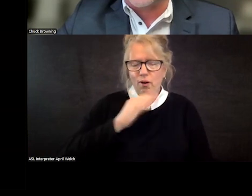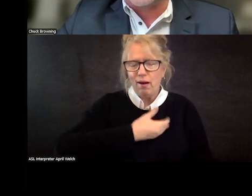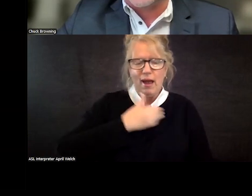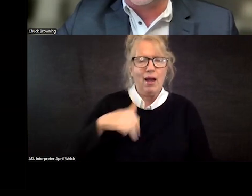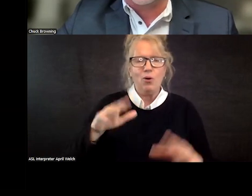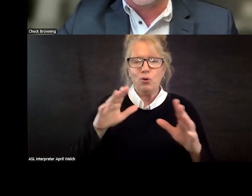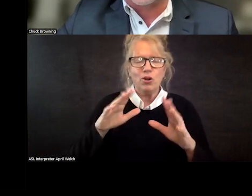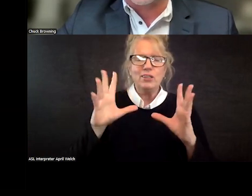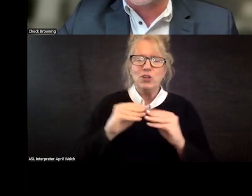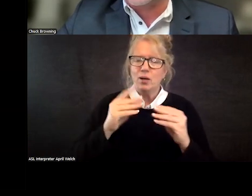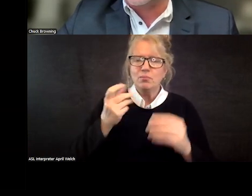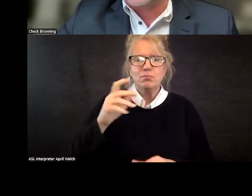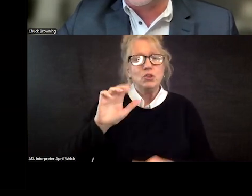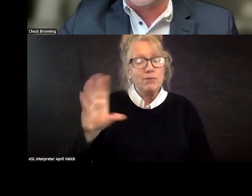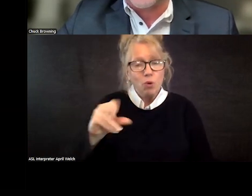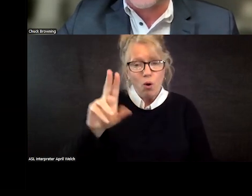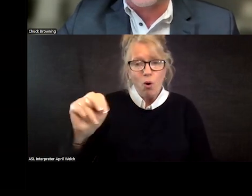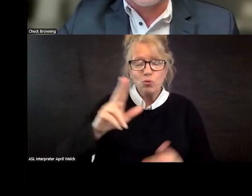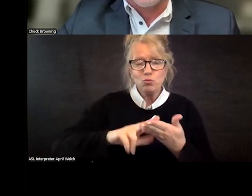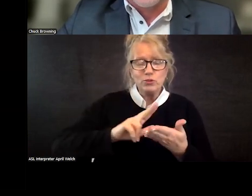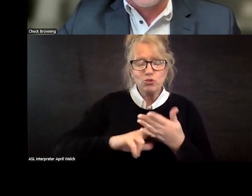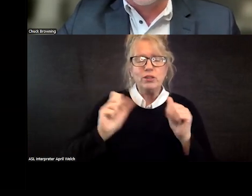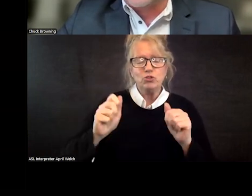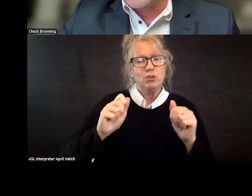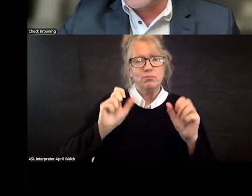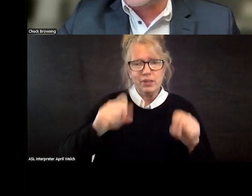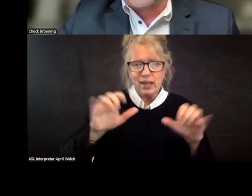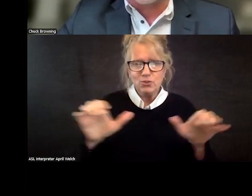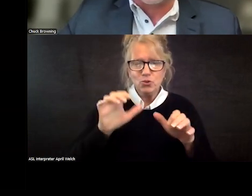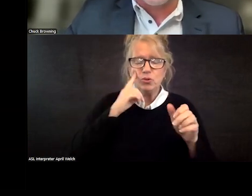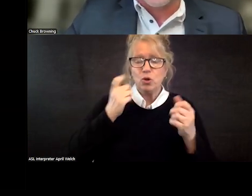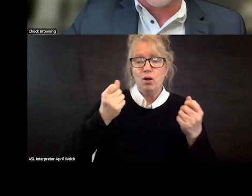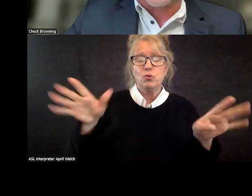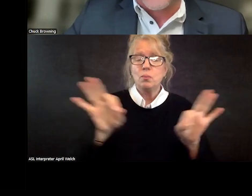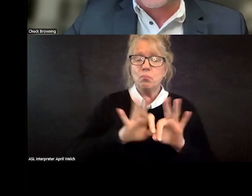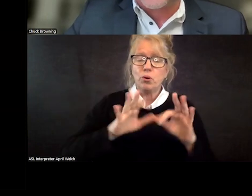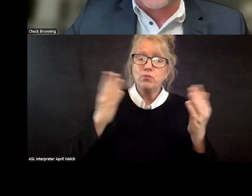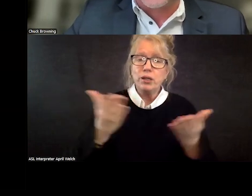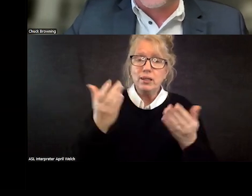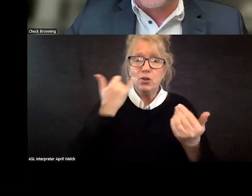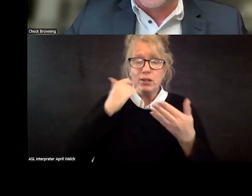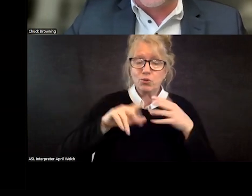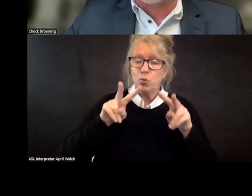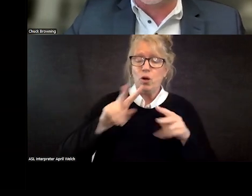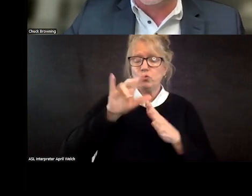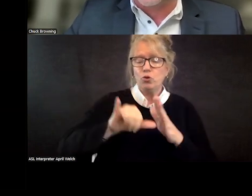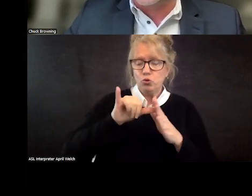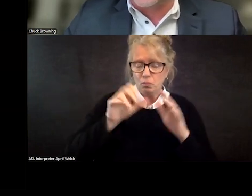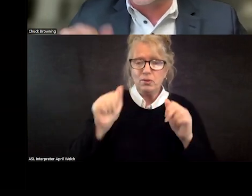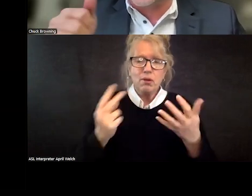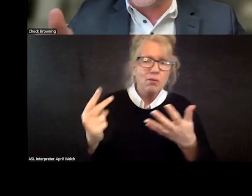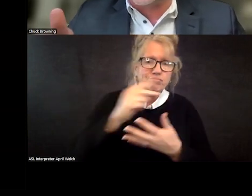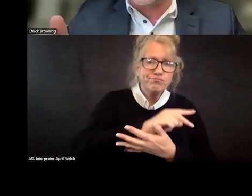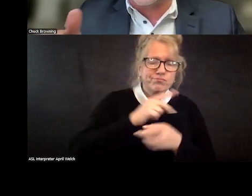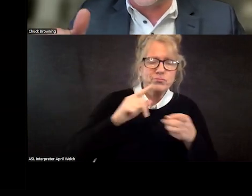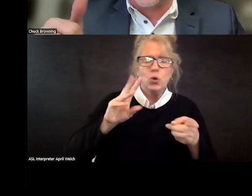have to have your own individual registration to be able to do that. Importantly, here is also where if you're watching this on YouTube, you can go back to this